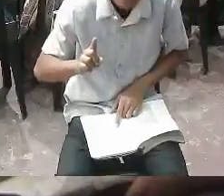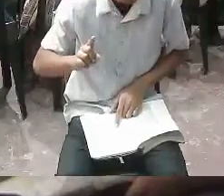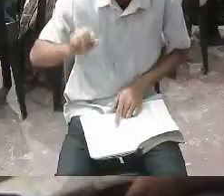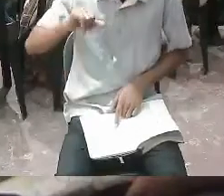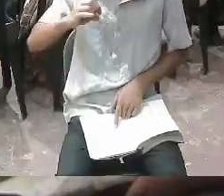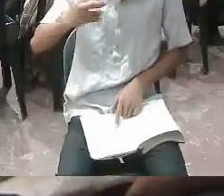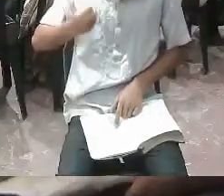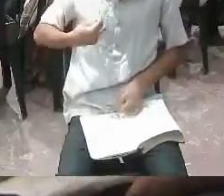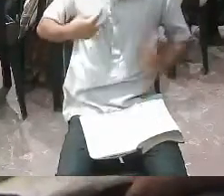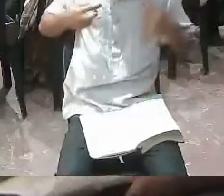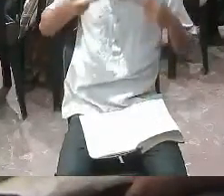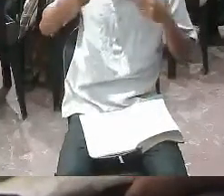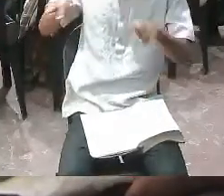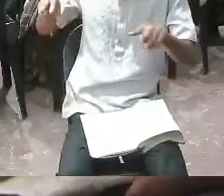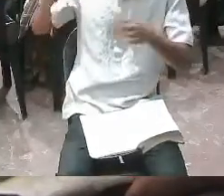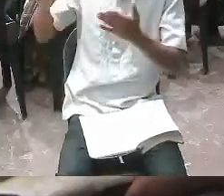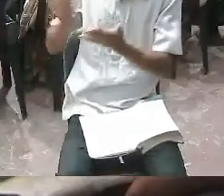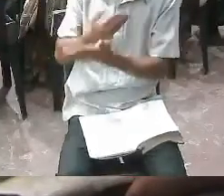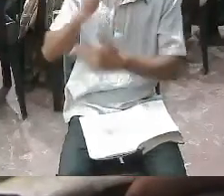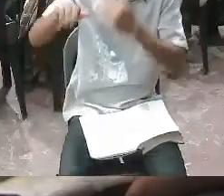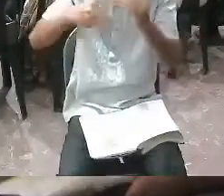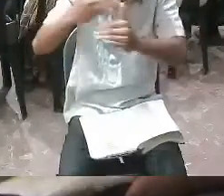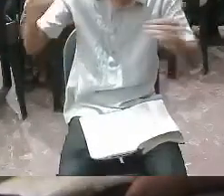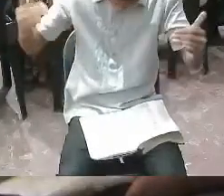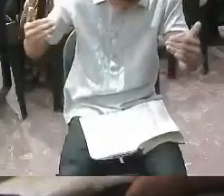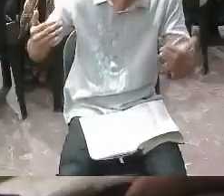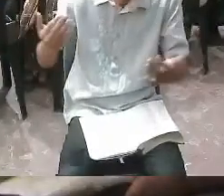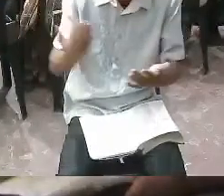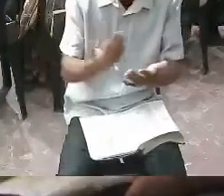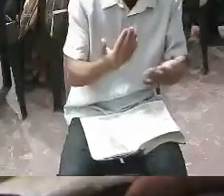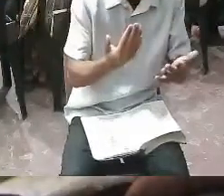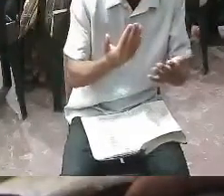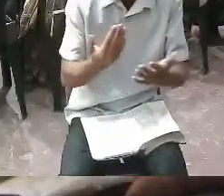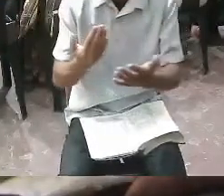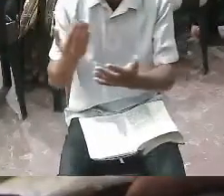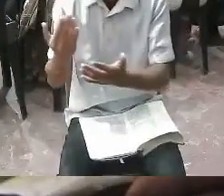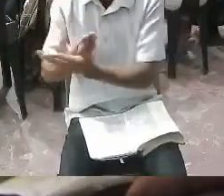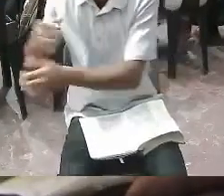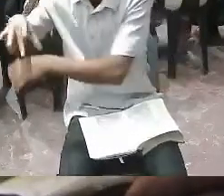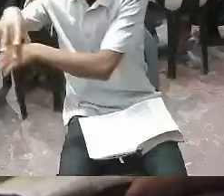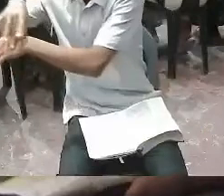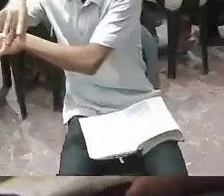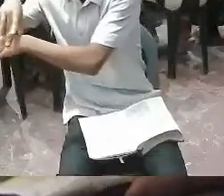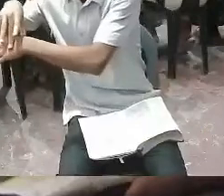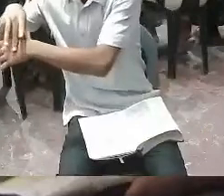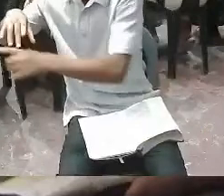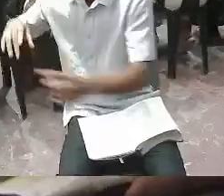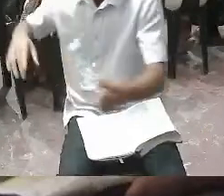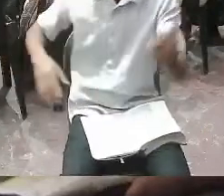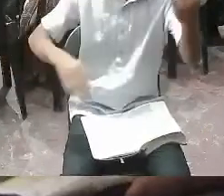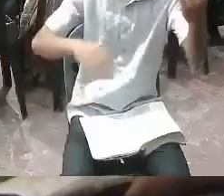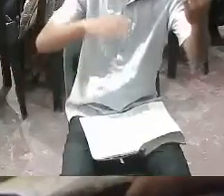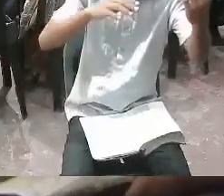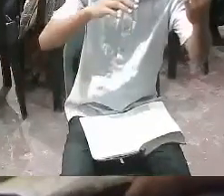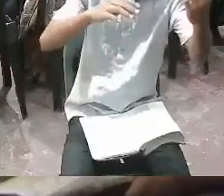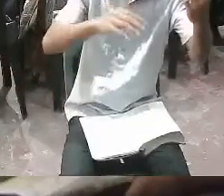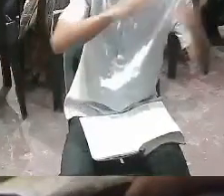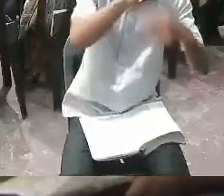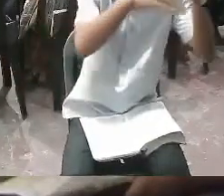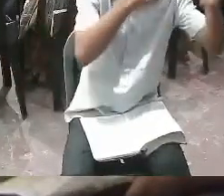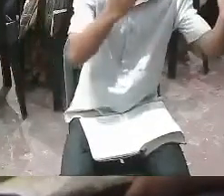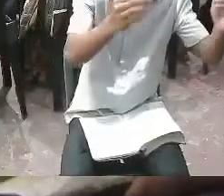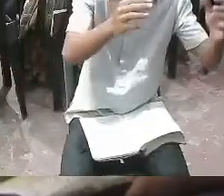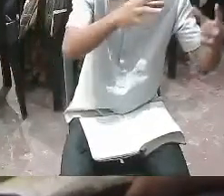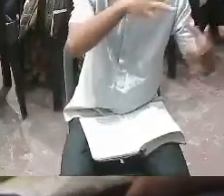verse 1, I saw a new heaven, new earth. The first heaven and the first earth were passed away, and there was no